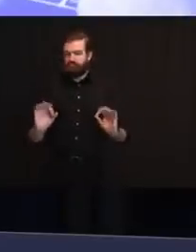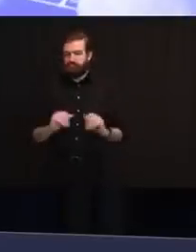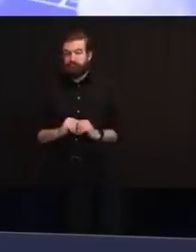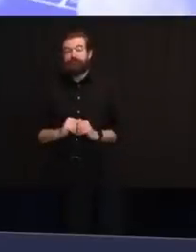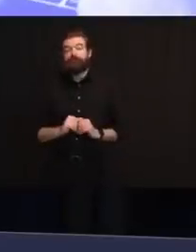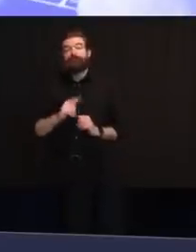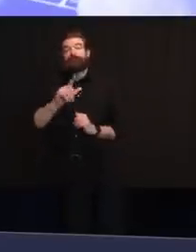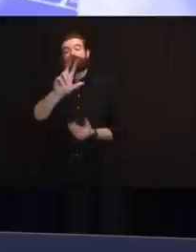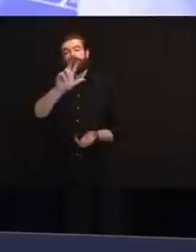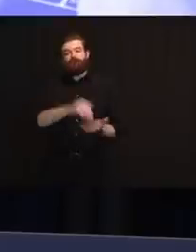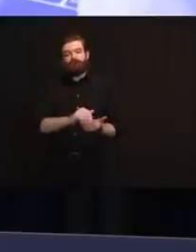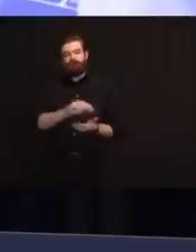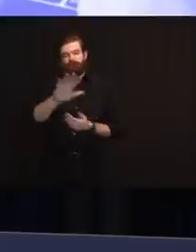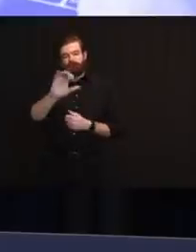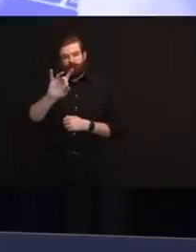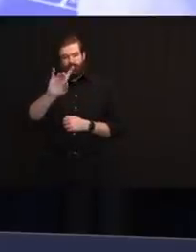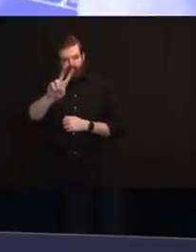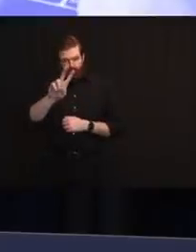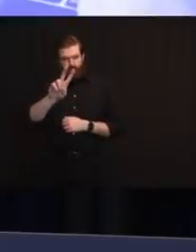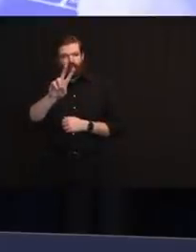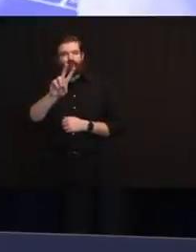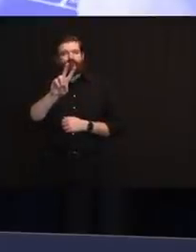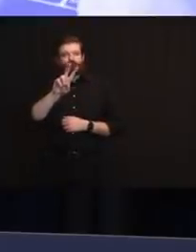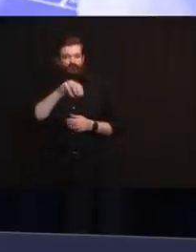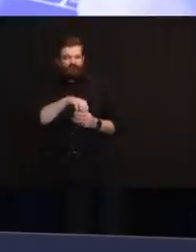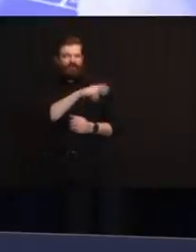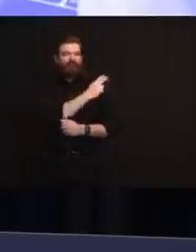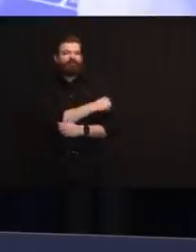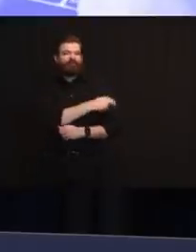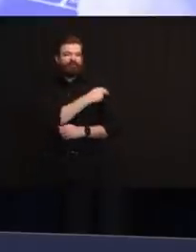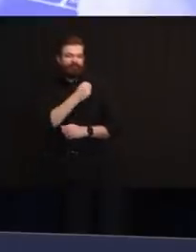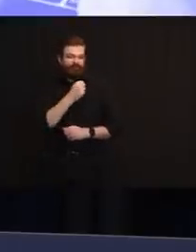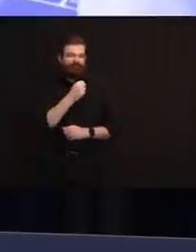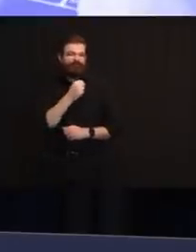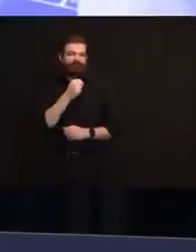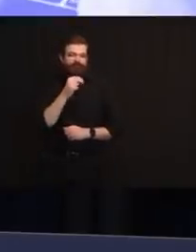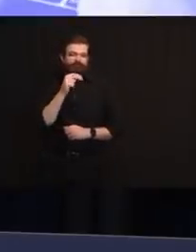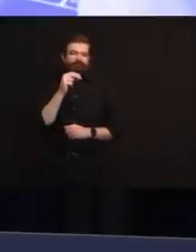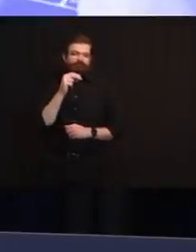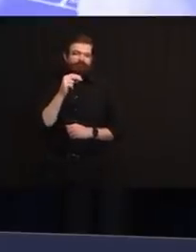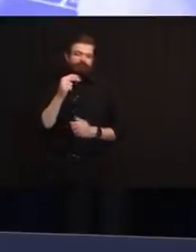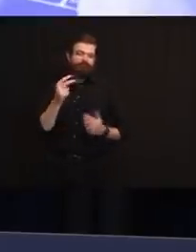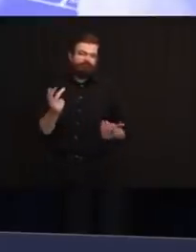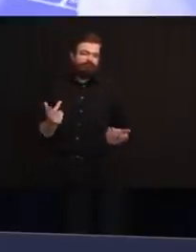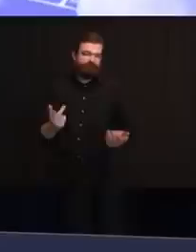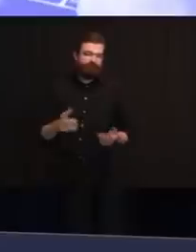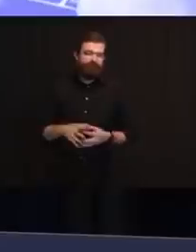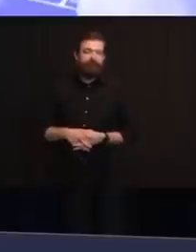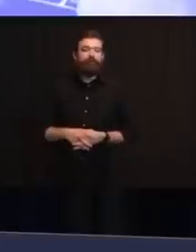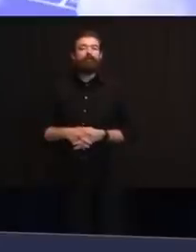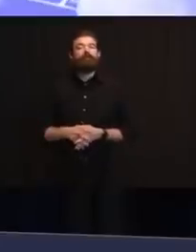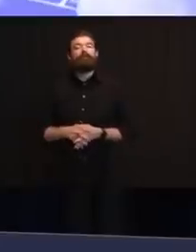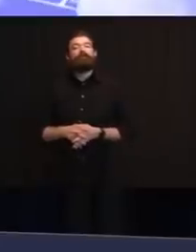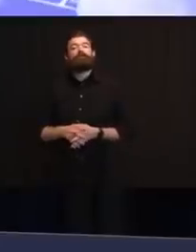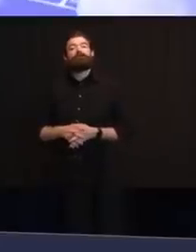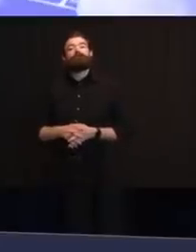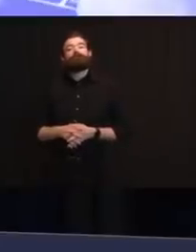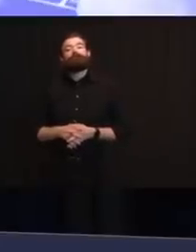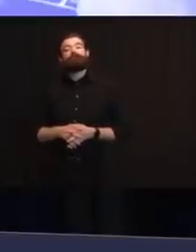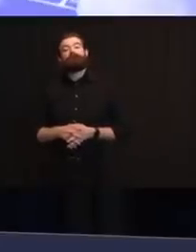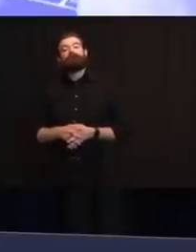3,582 hospitalizations of COVID-19 positive patients and PUIs are in our state, in our hospitals,